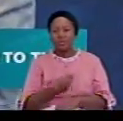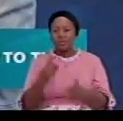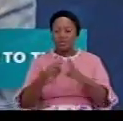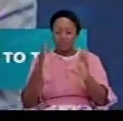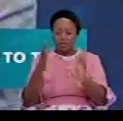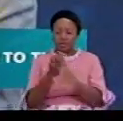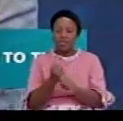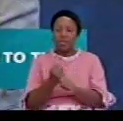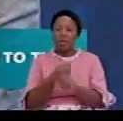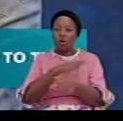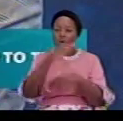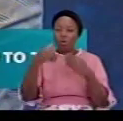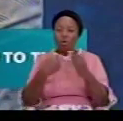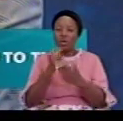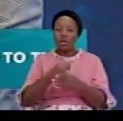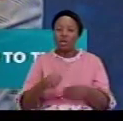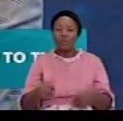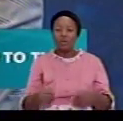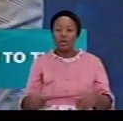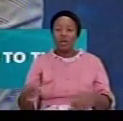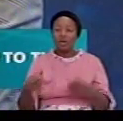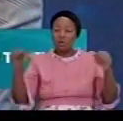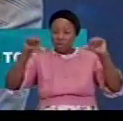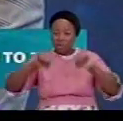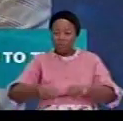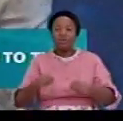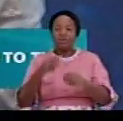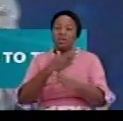all our guilt and condemnation away.